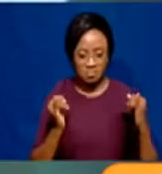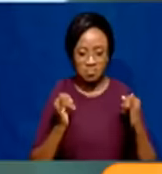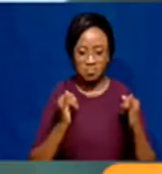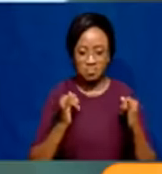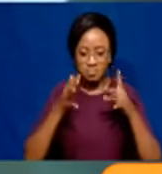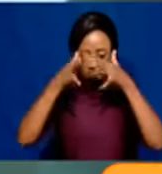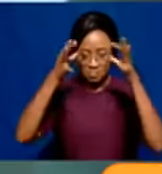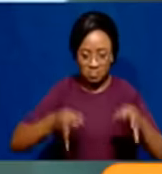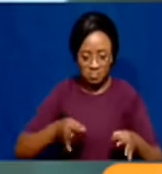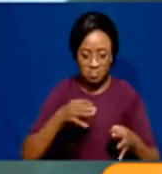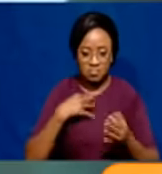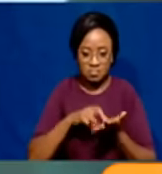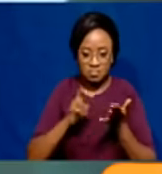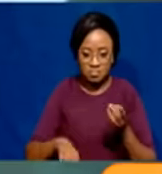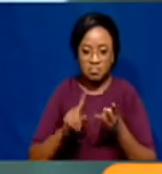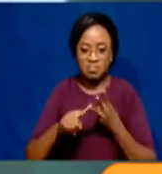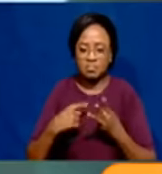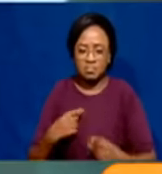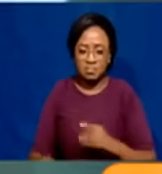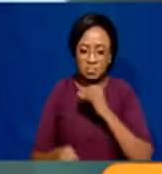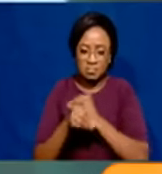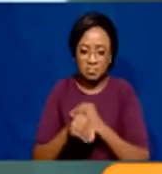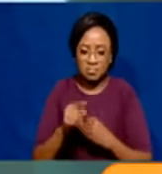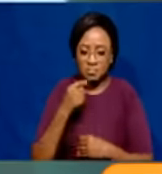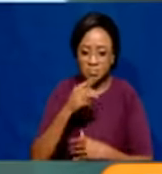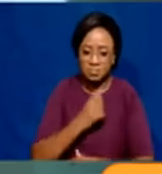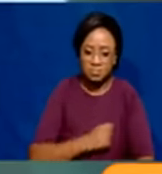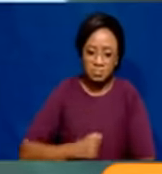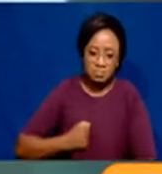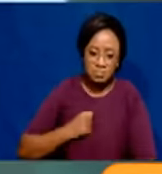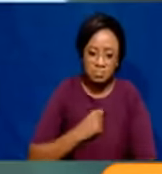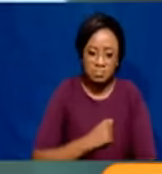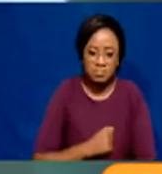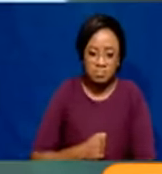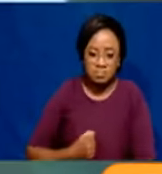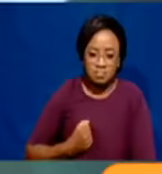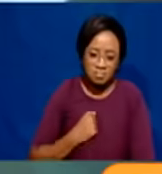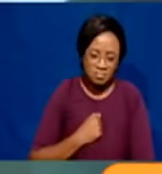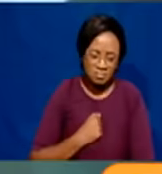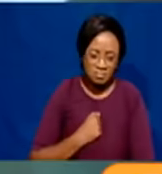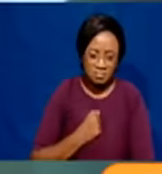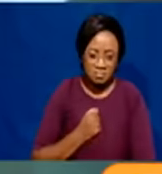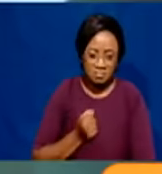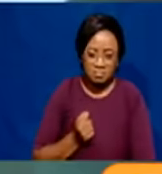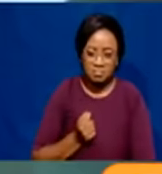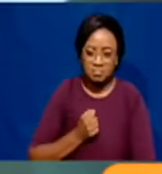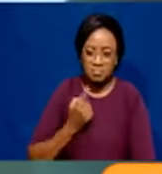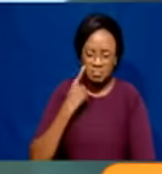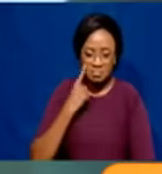decision, she makes an apology, an unequivocal one. Note, it's